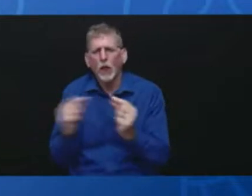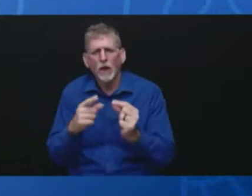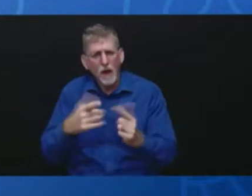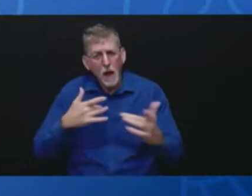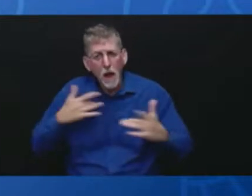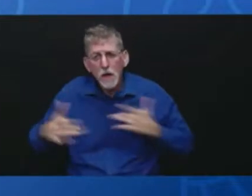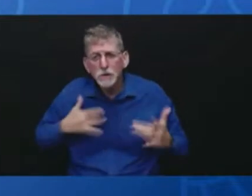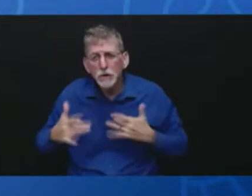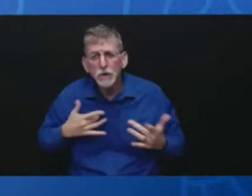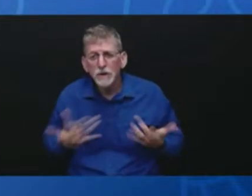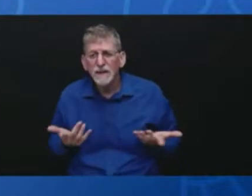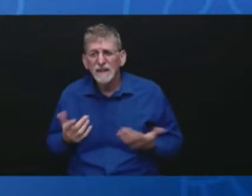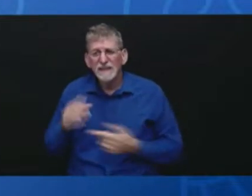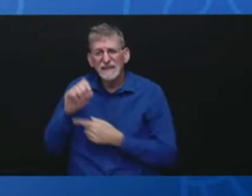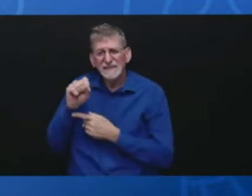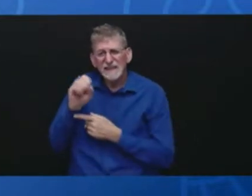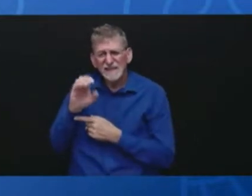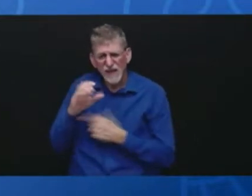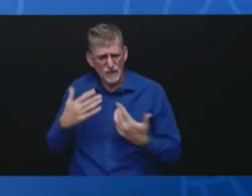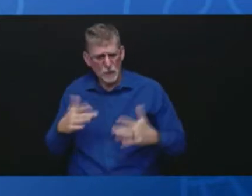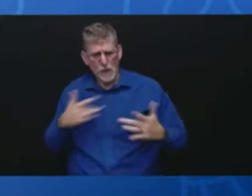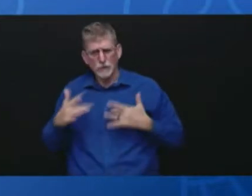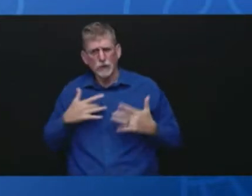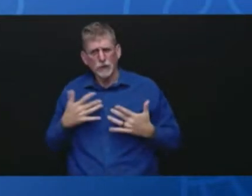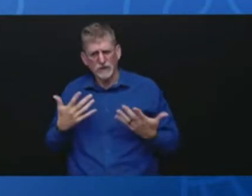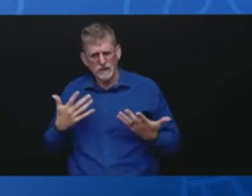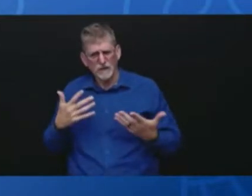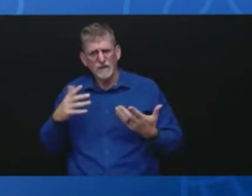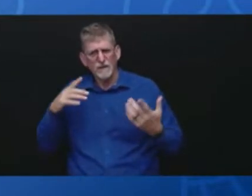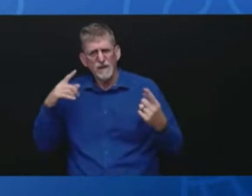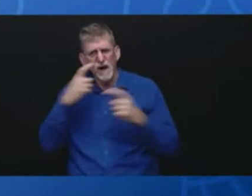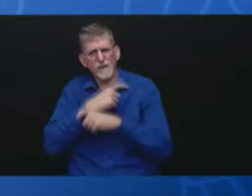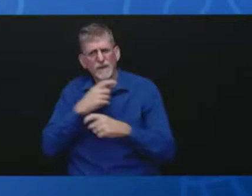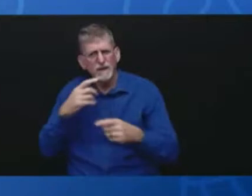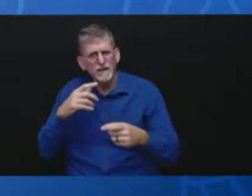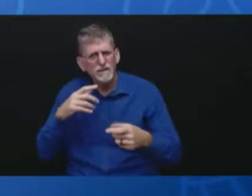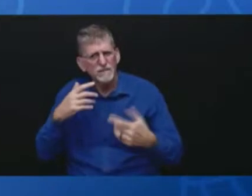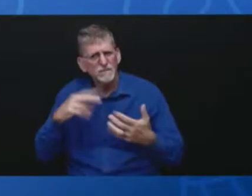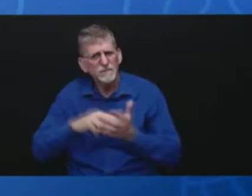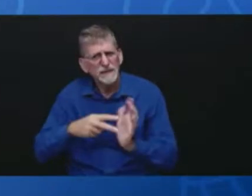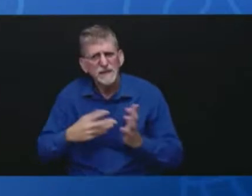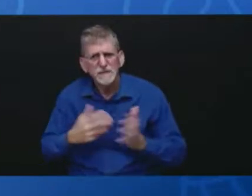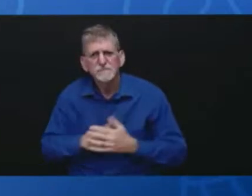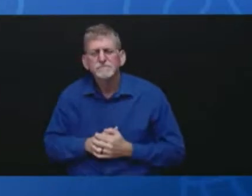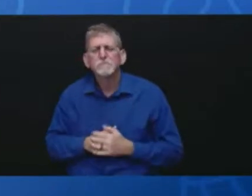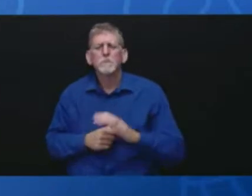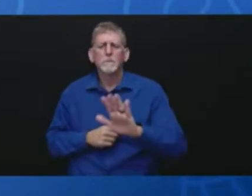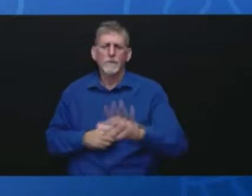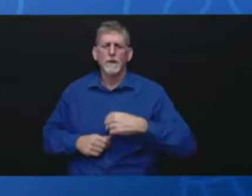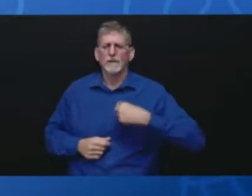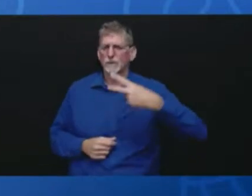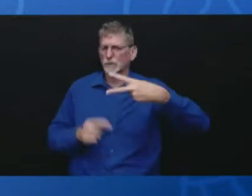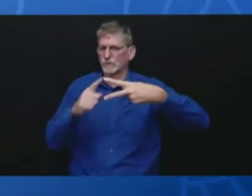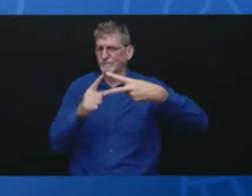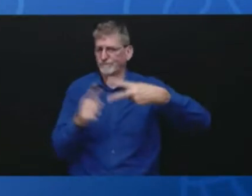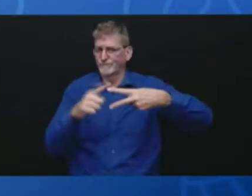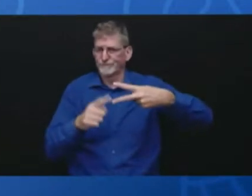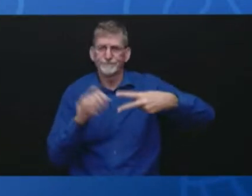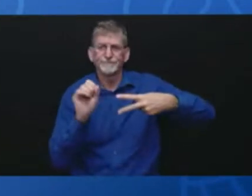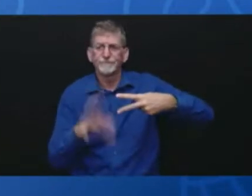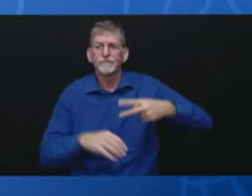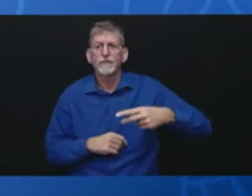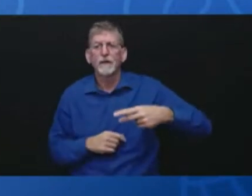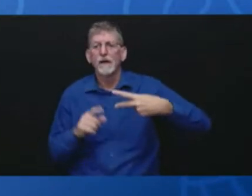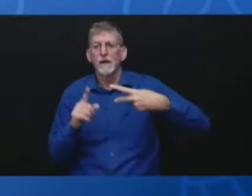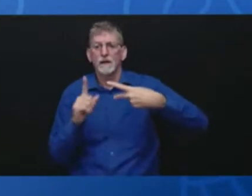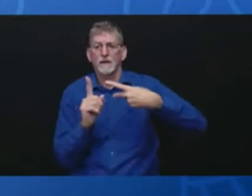this? Well, I have two very short things to say to you. First is that we will not comment on the